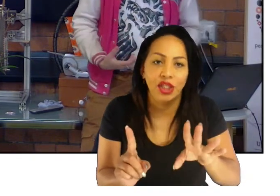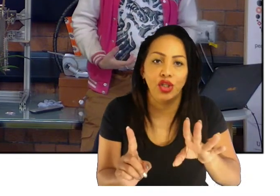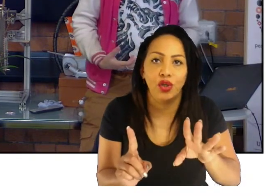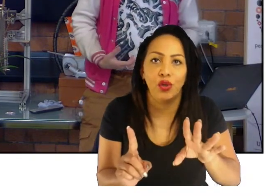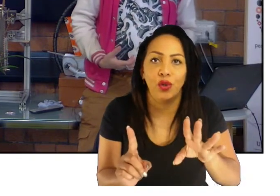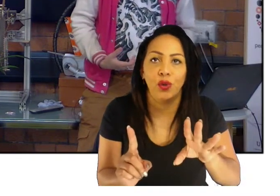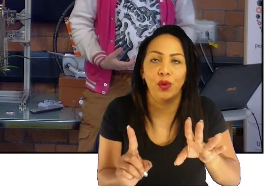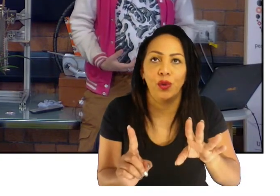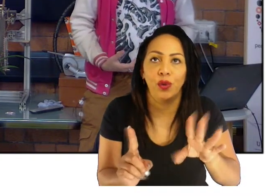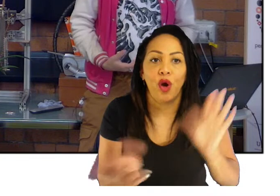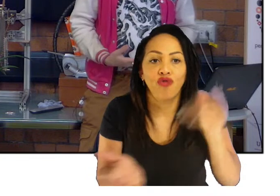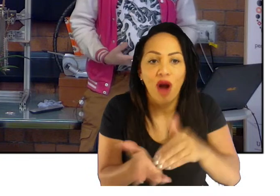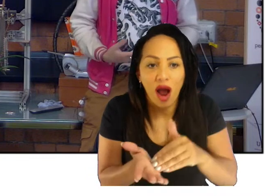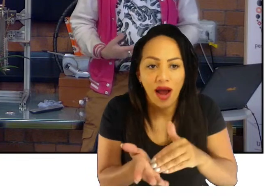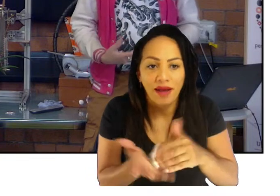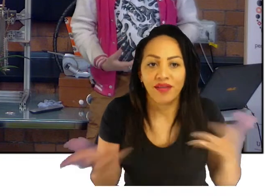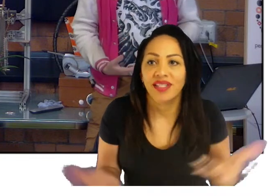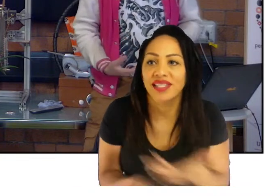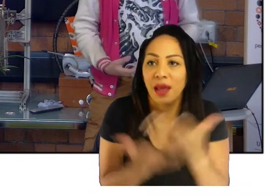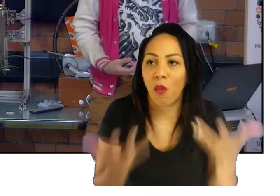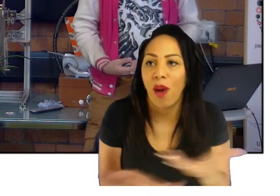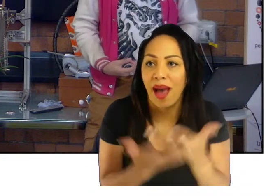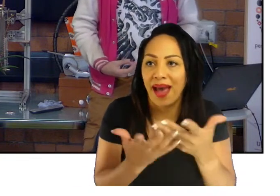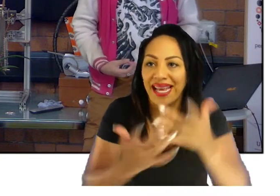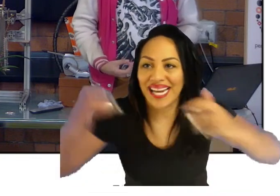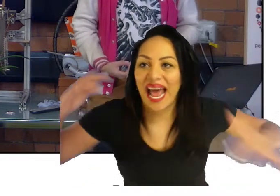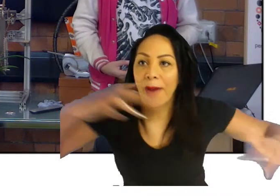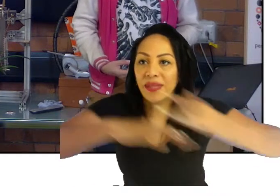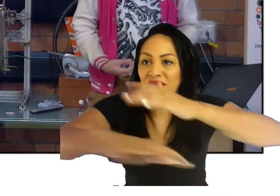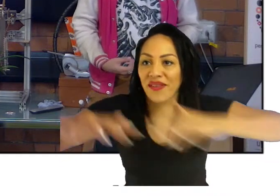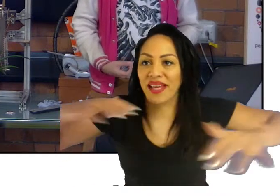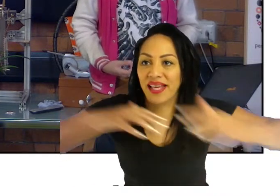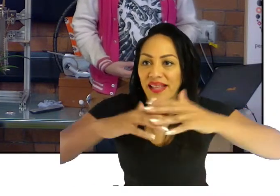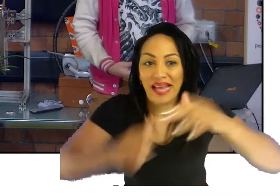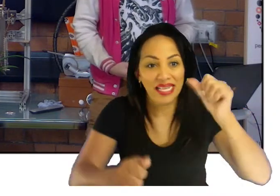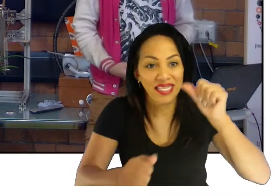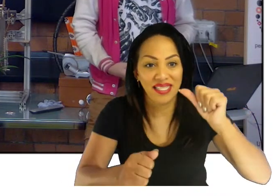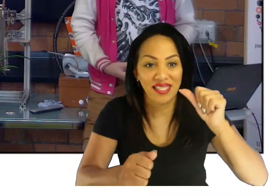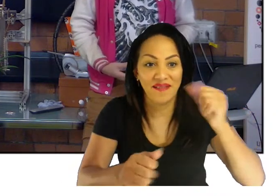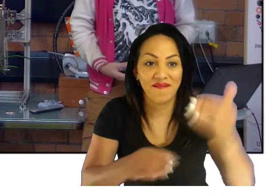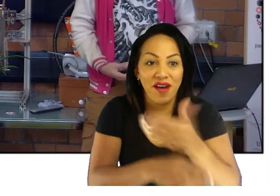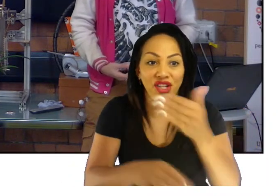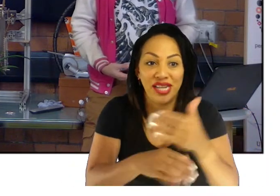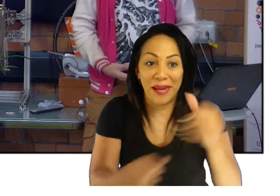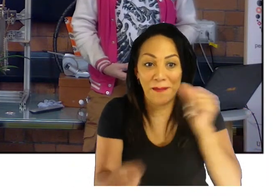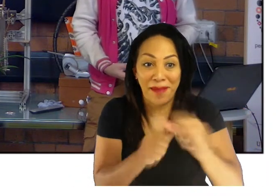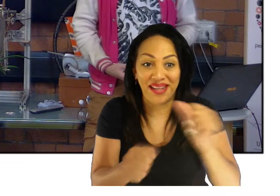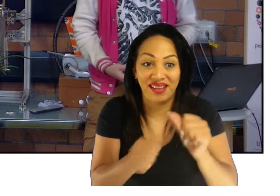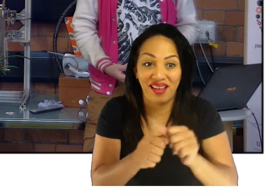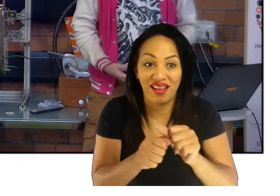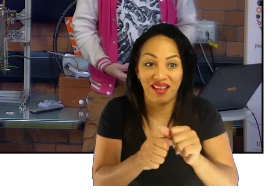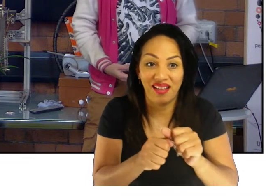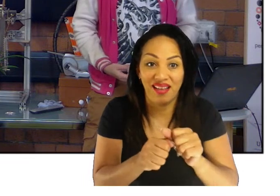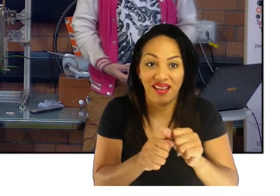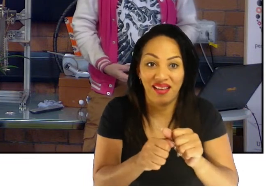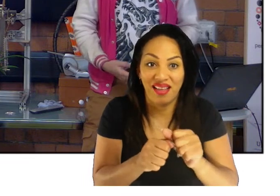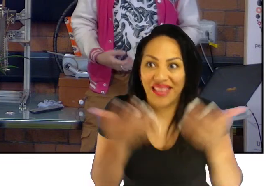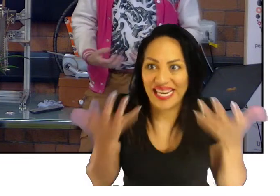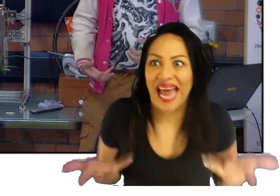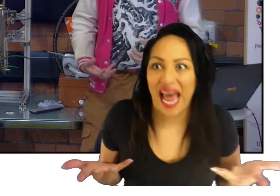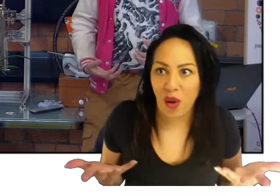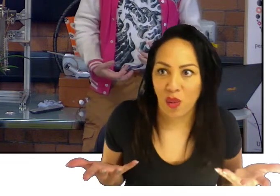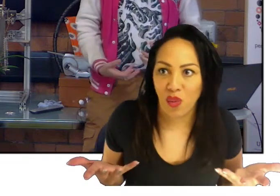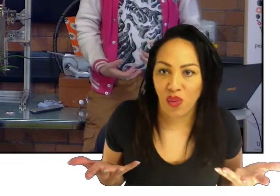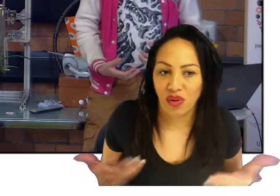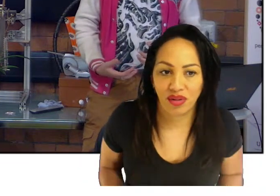The short answer is I don't know. The longer answer is if we start